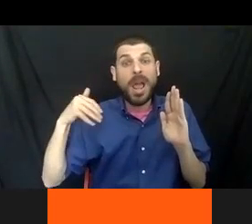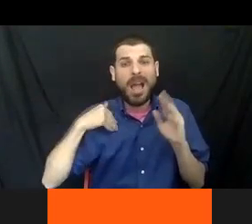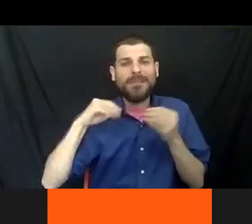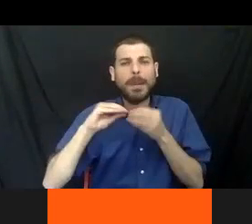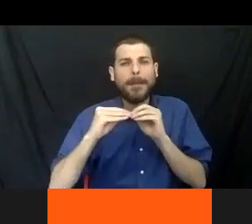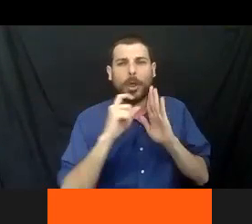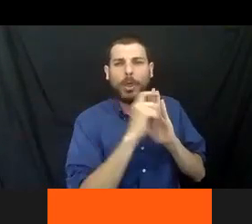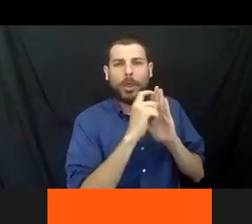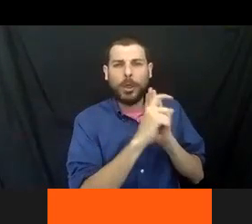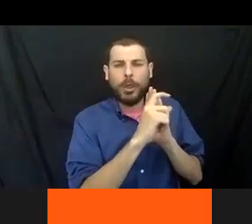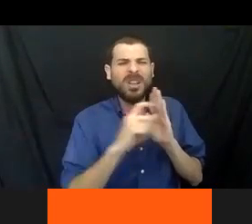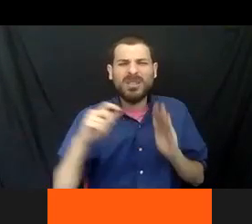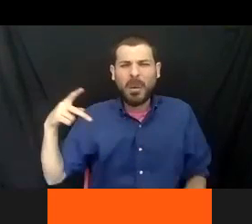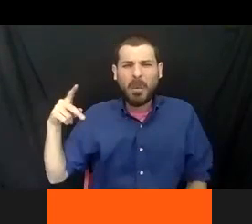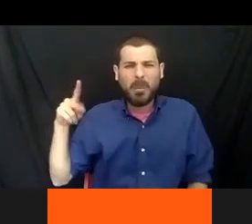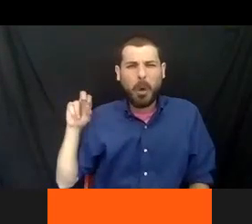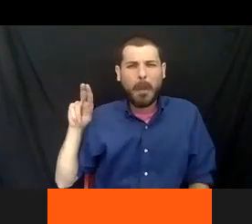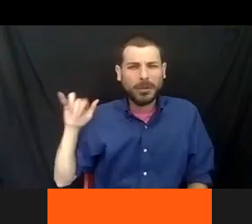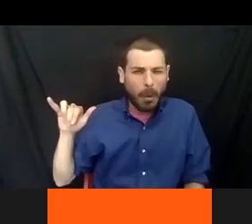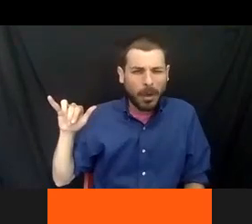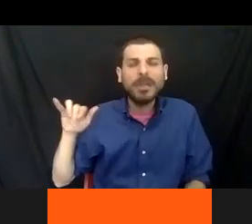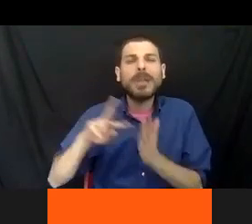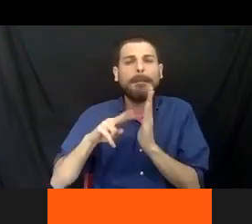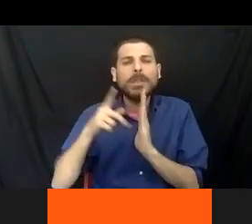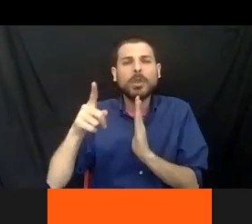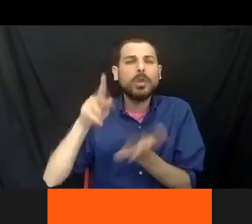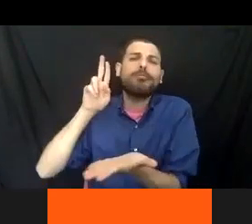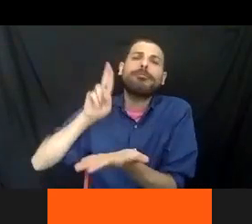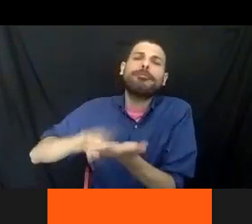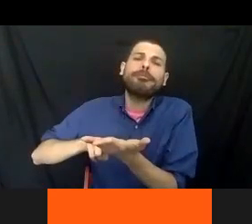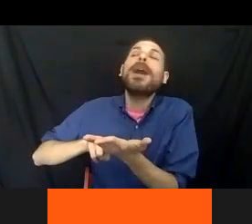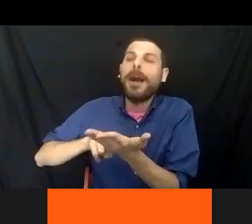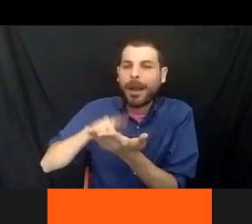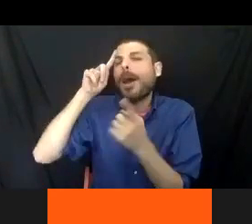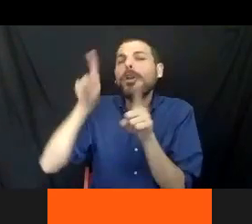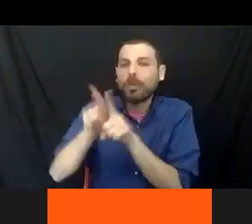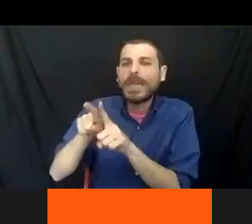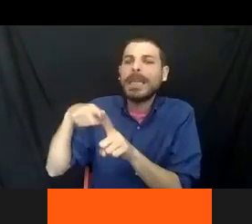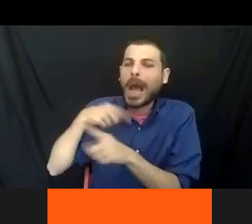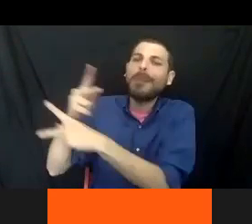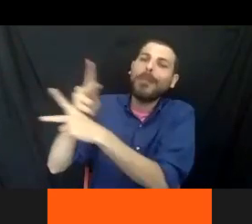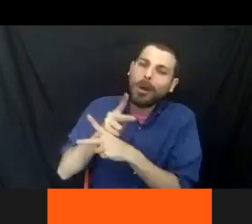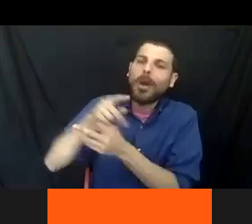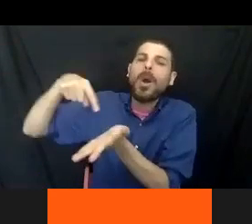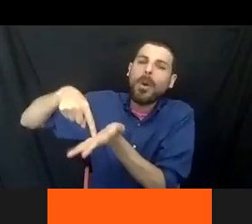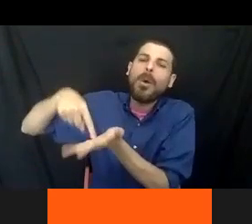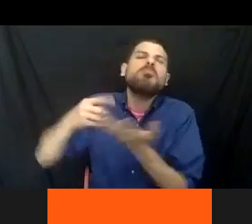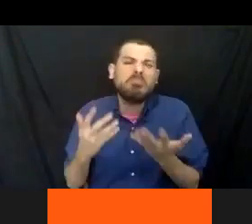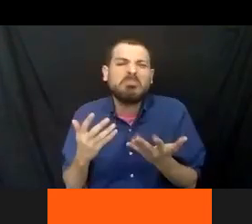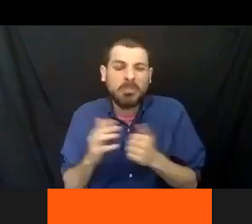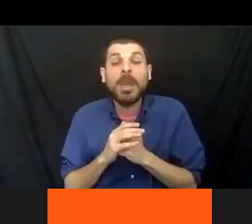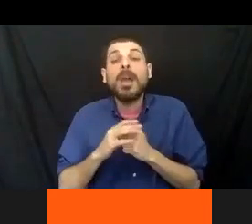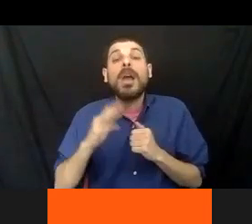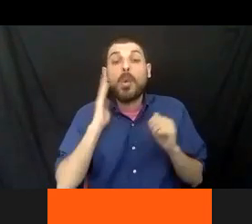you sign saying that you owe the lender money. And there will also be an FHA case number at